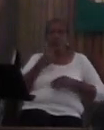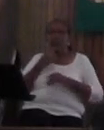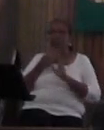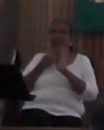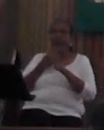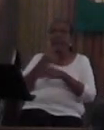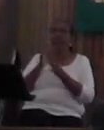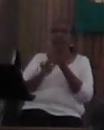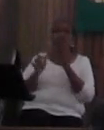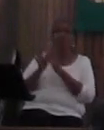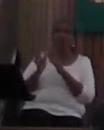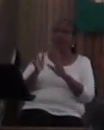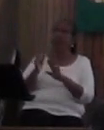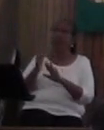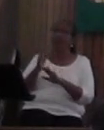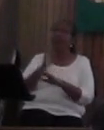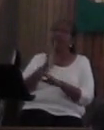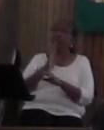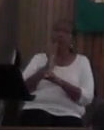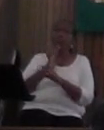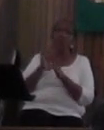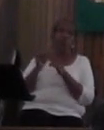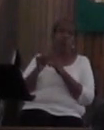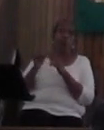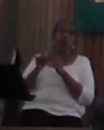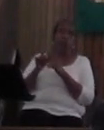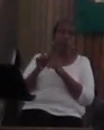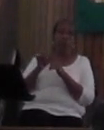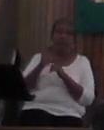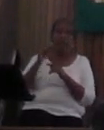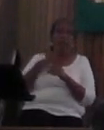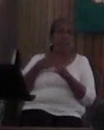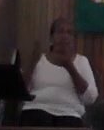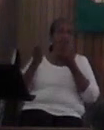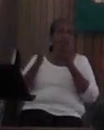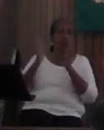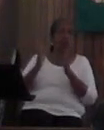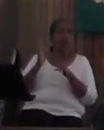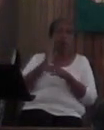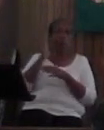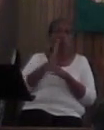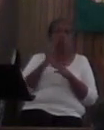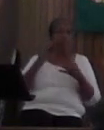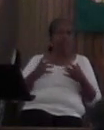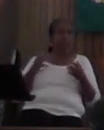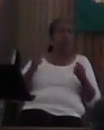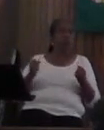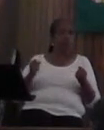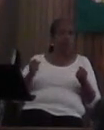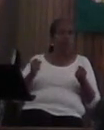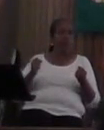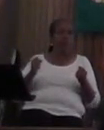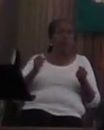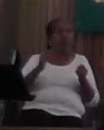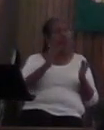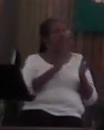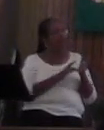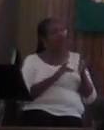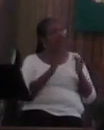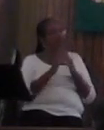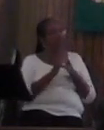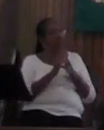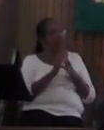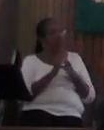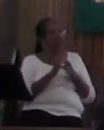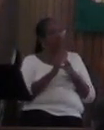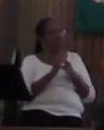said to Jesus, "Just say the word and my servant will be healed." And Jesus commended